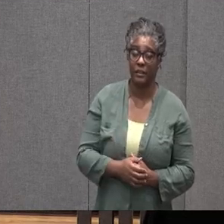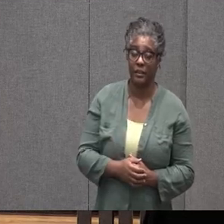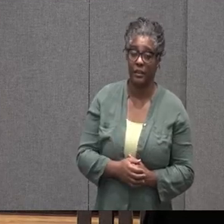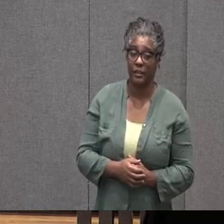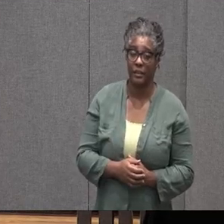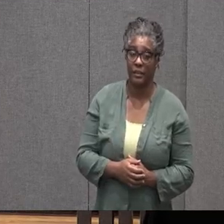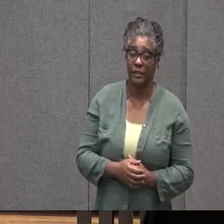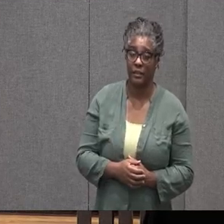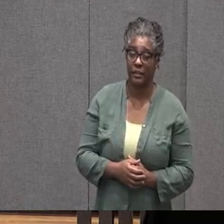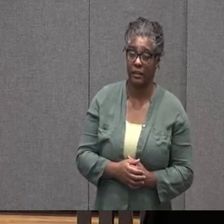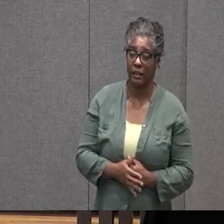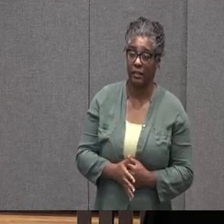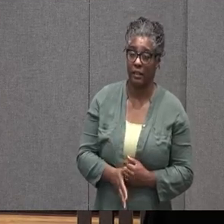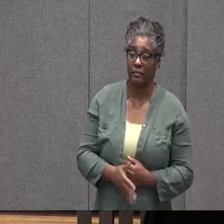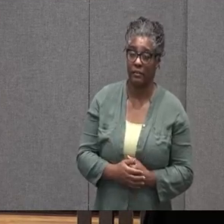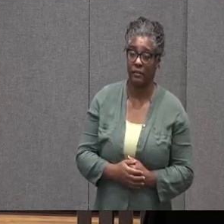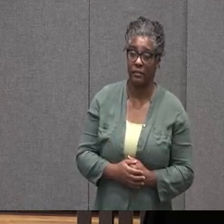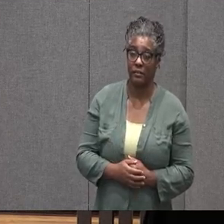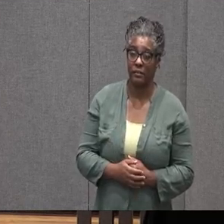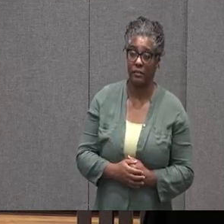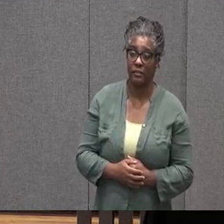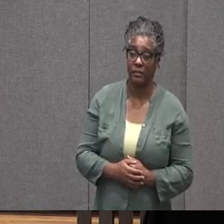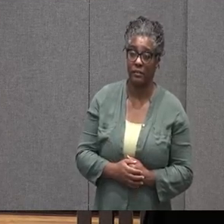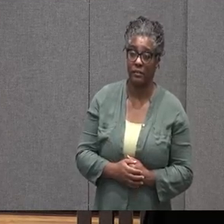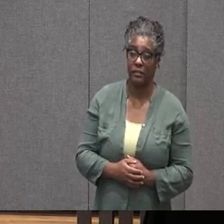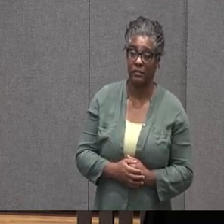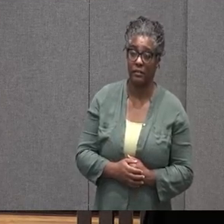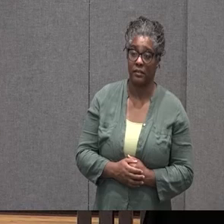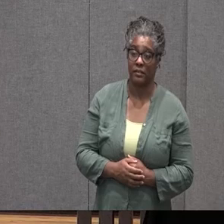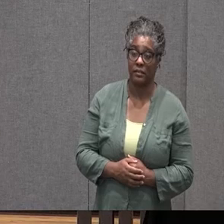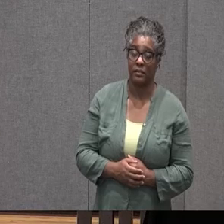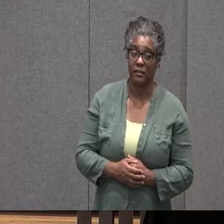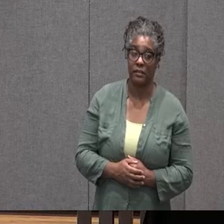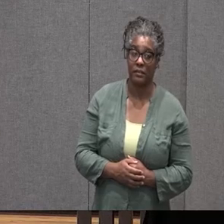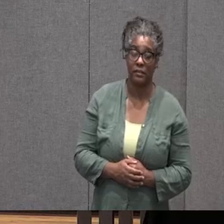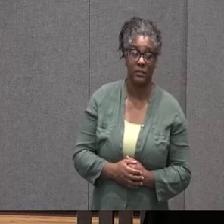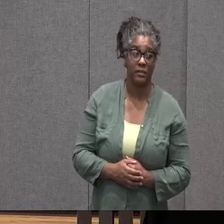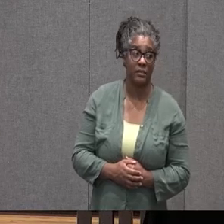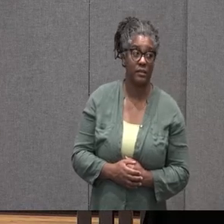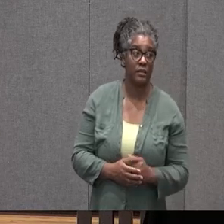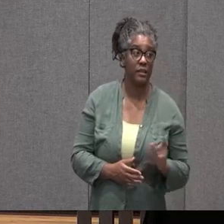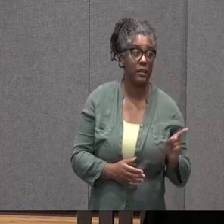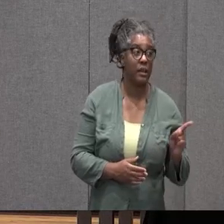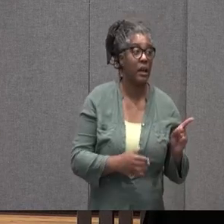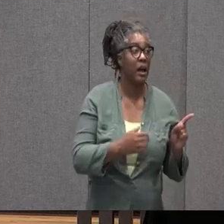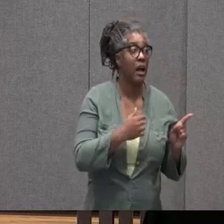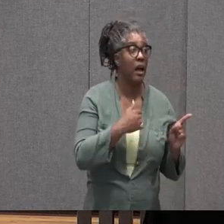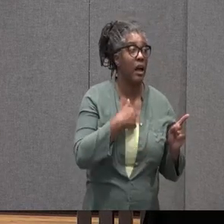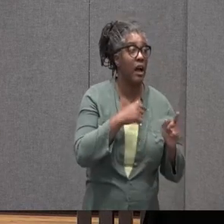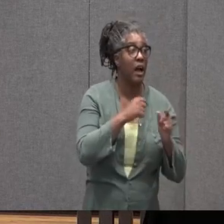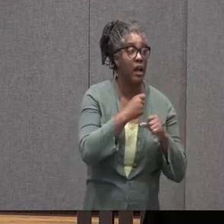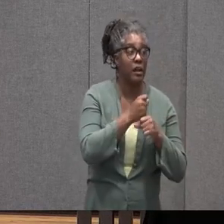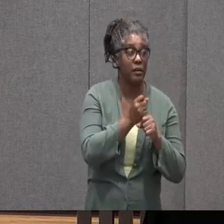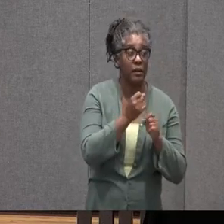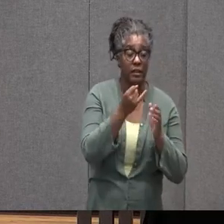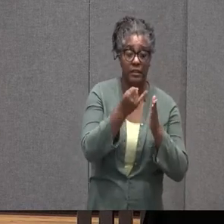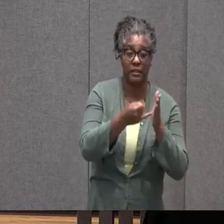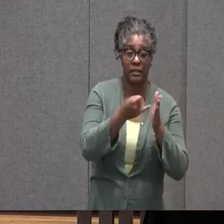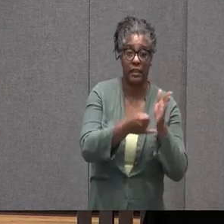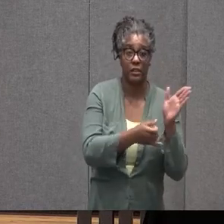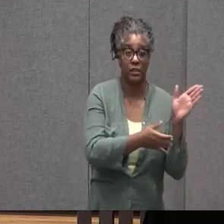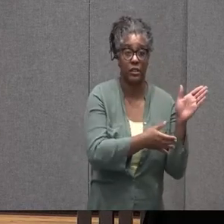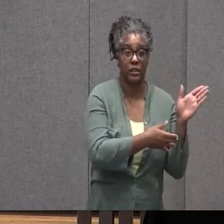I love her drawings, and, her sketches. And I think this is her daughter Brianna's sketch right here. And she even labeled what